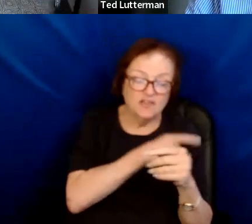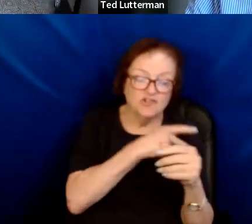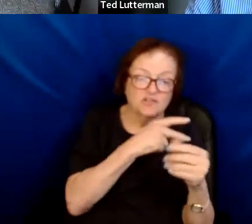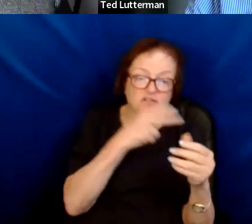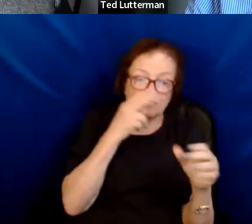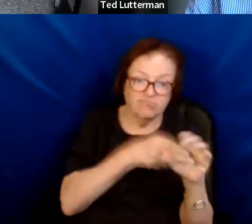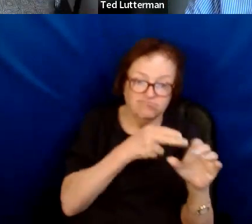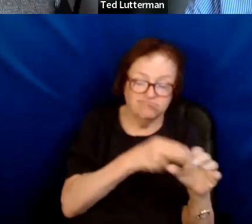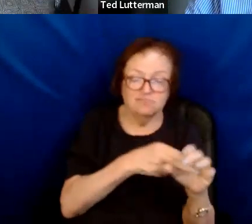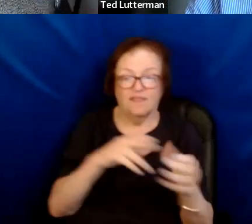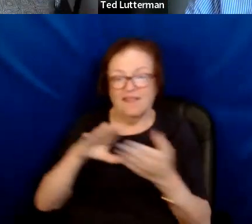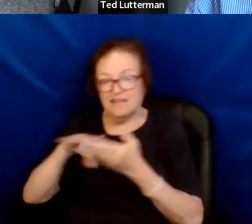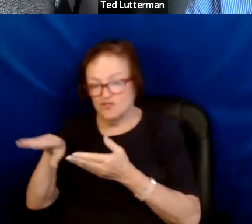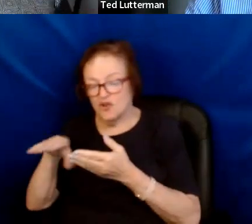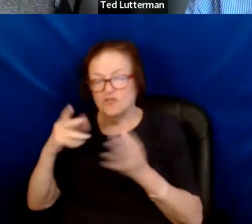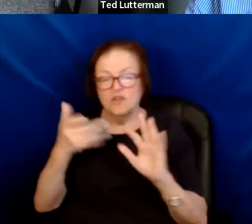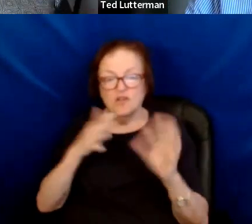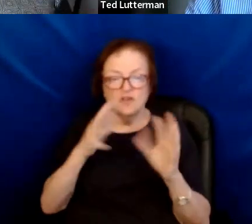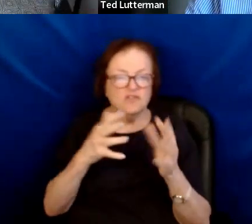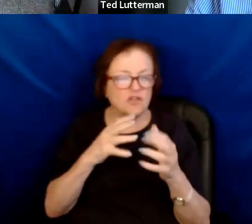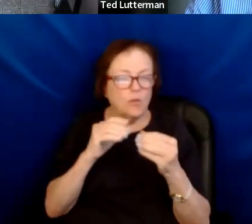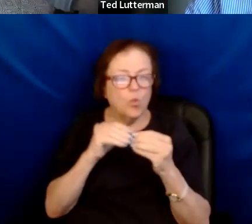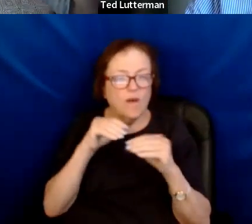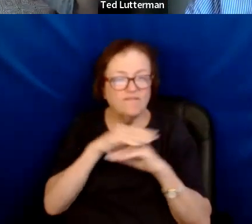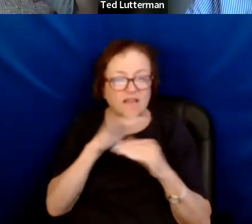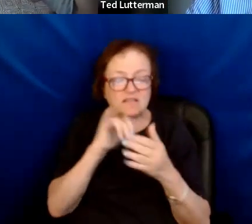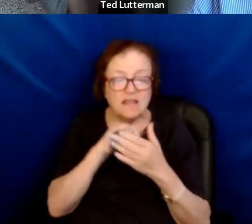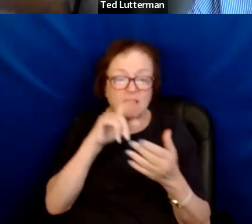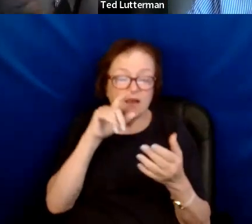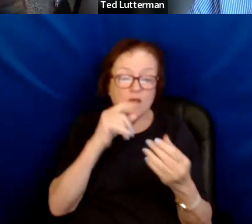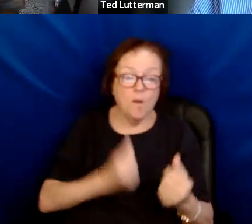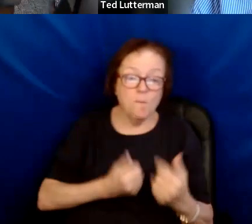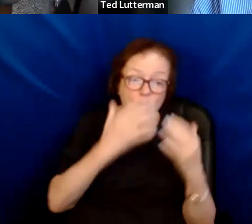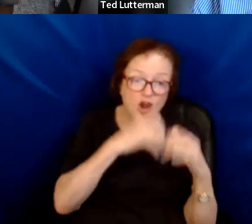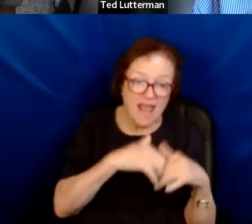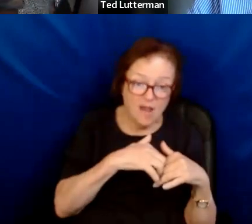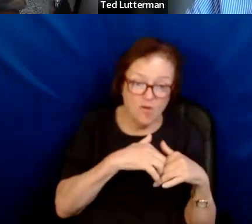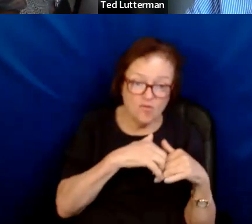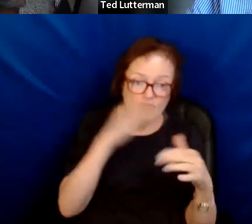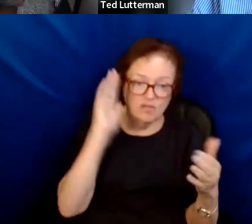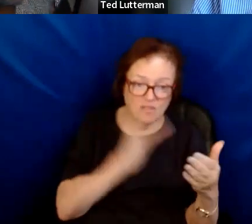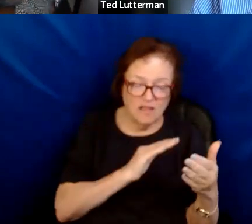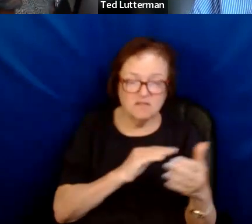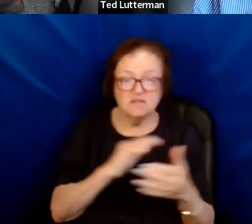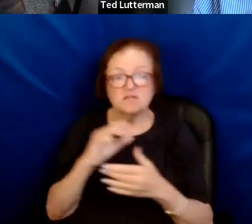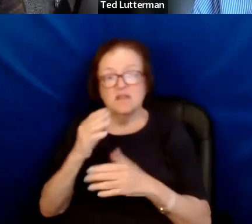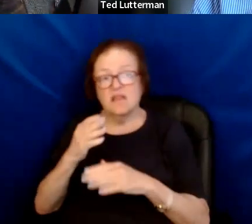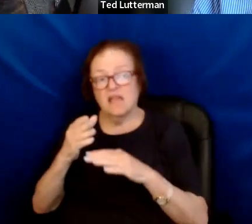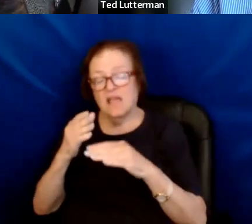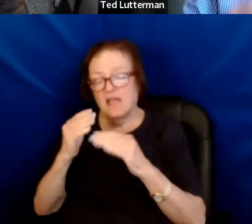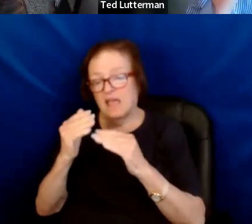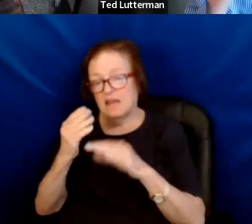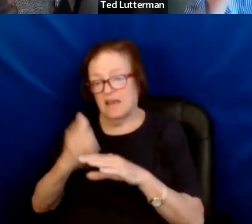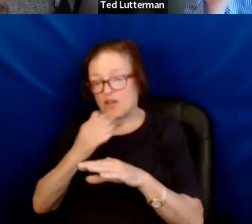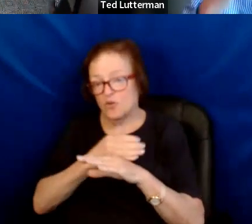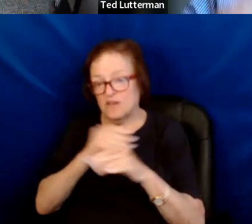what are our strategies to influence both? Reduce burnout, increase inflow. It's absolutely got to be a part of this